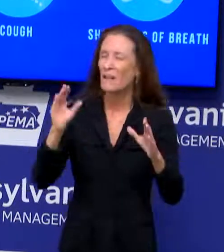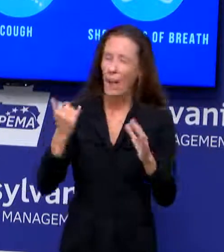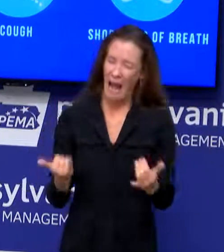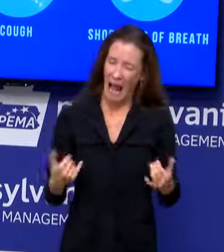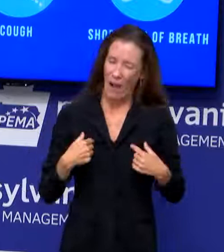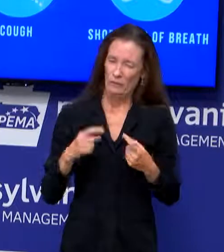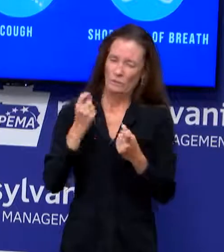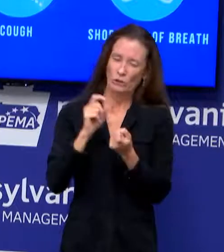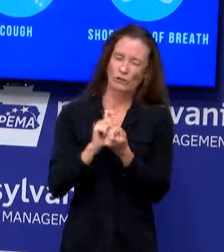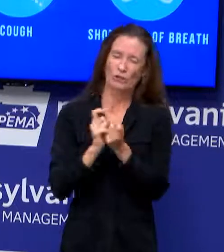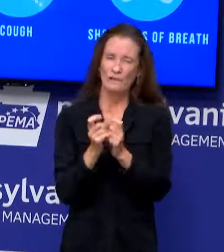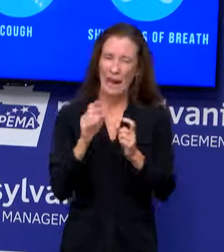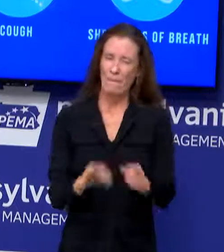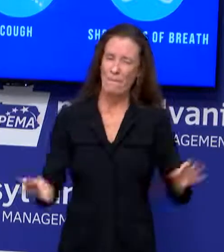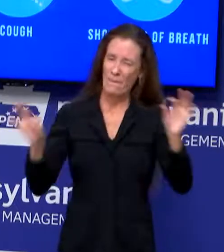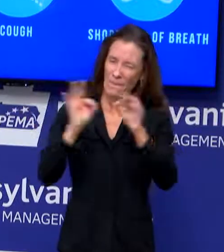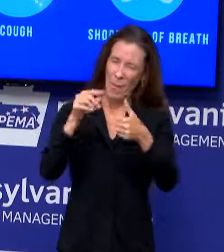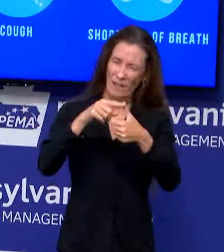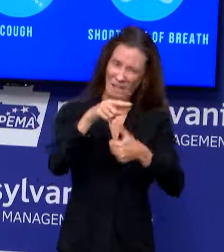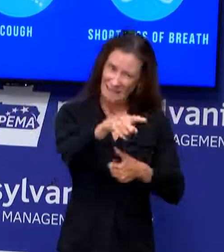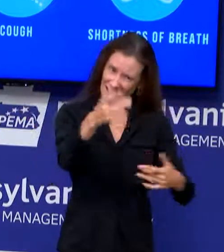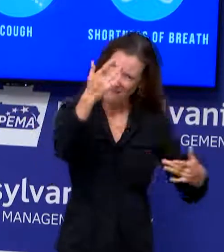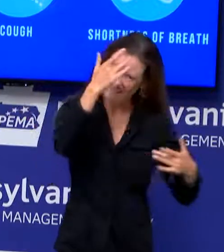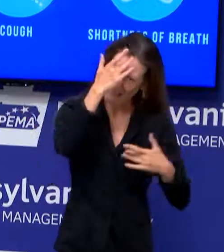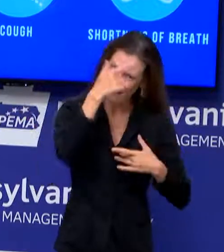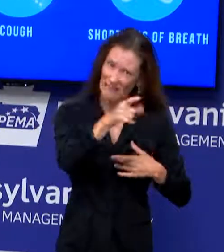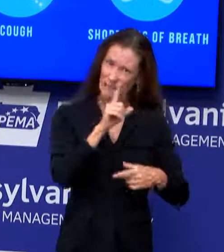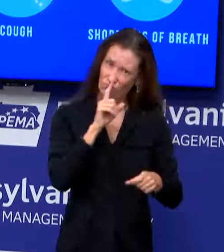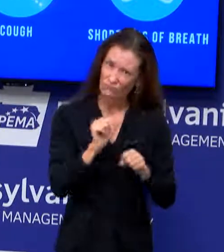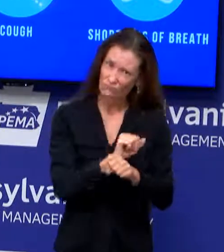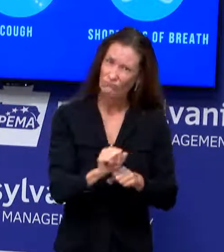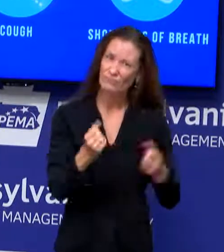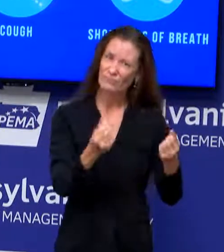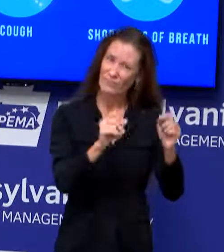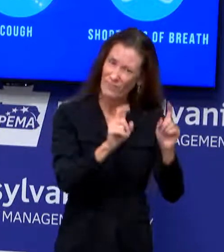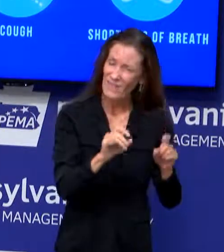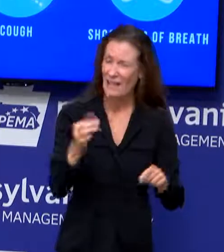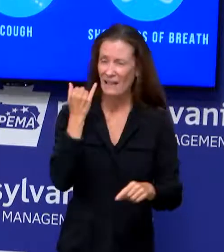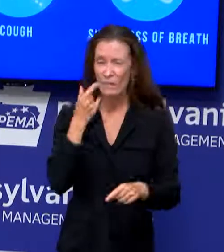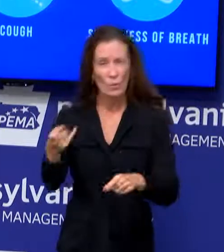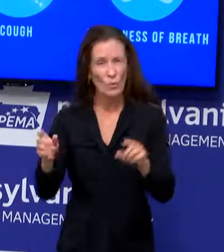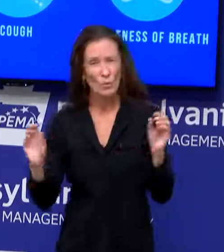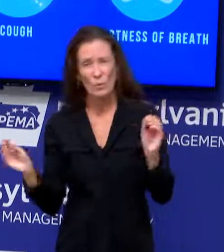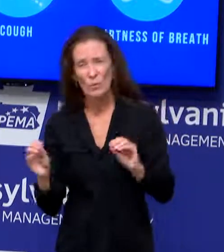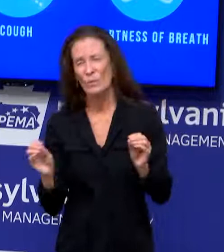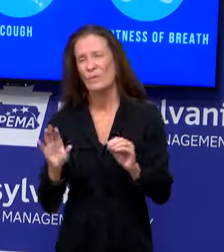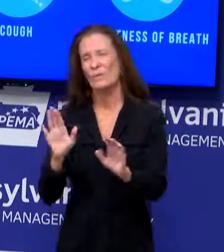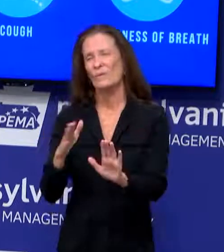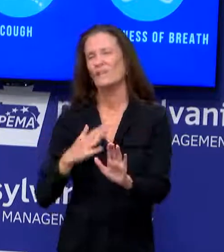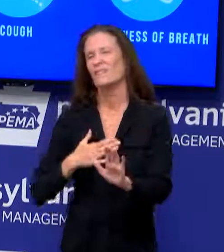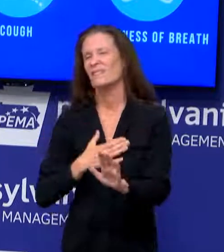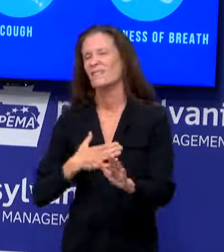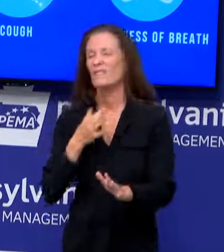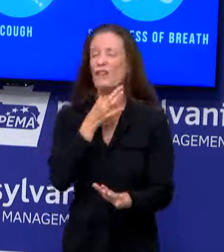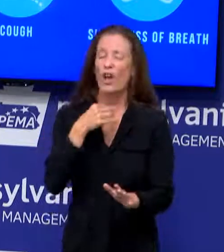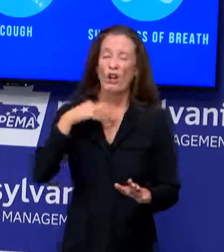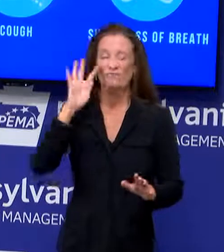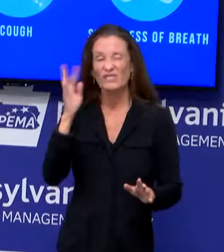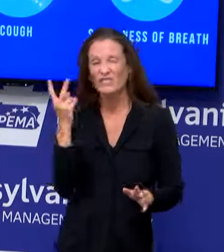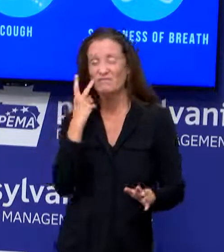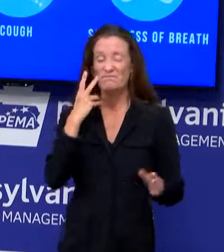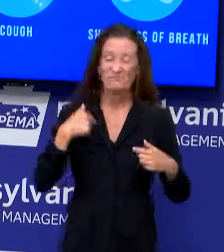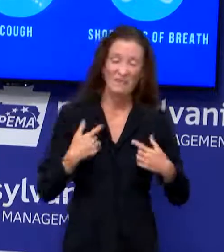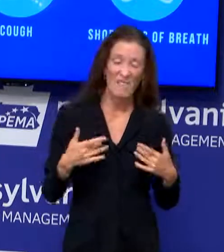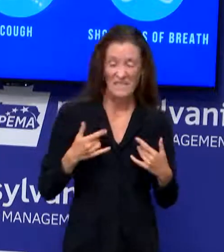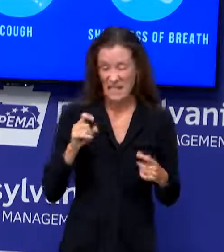or with COVID-19 versus someone who wants a test just because they'd like a test.